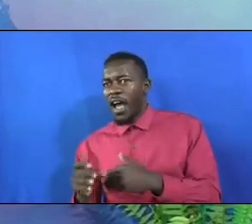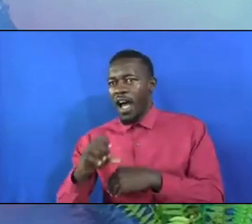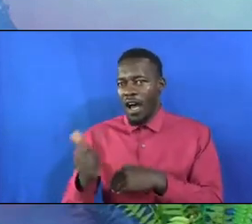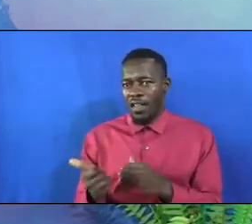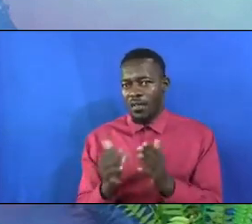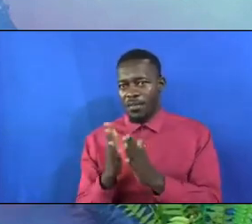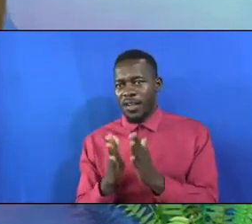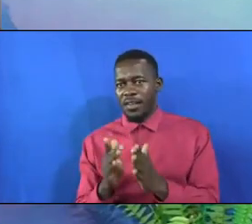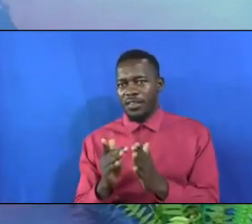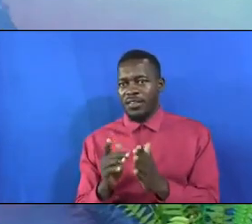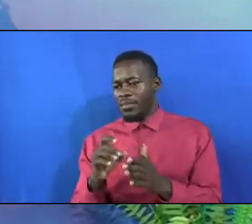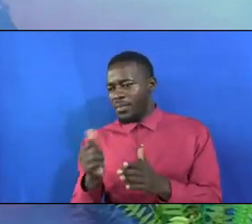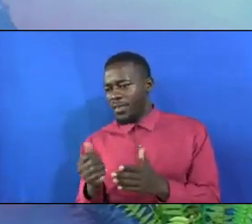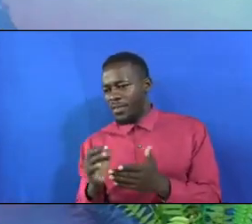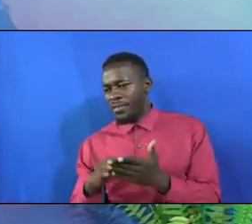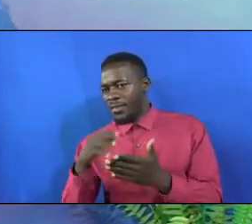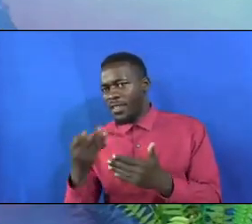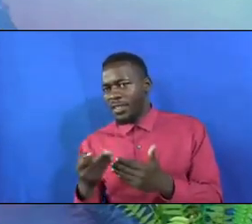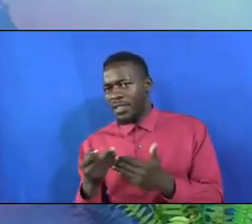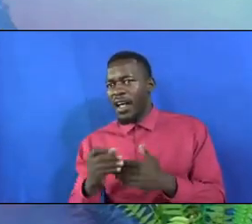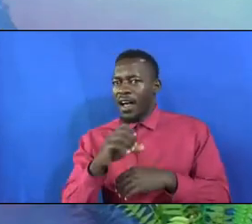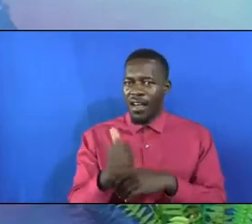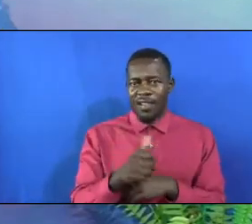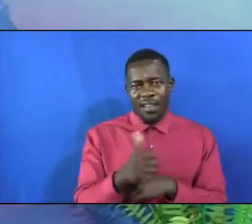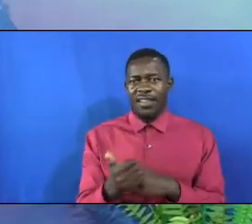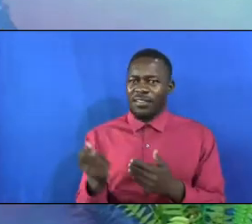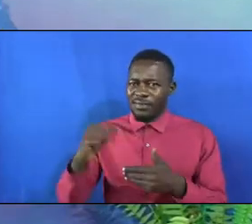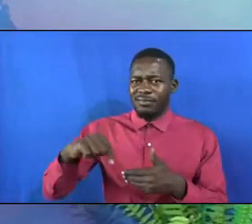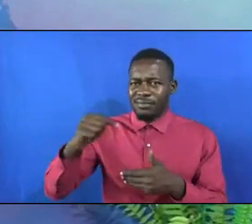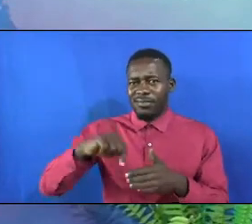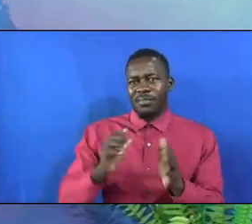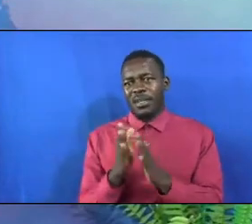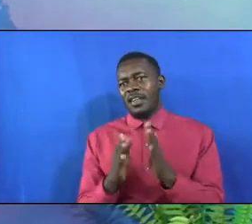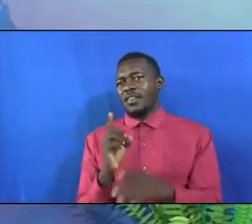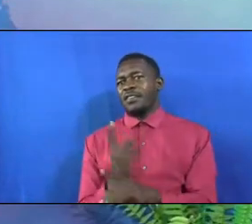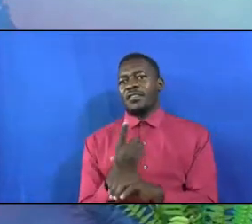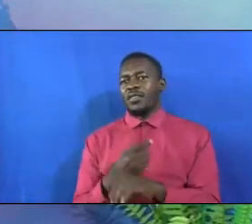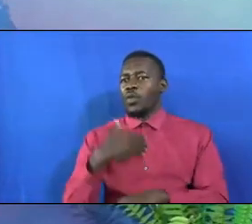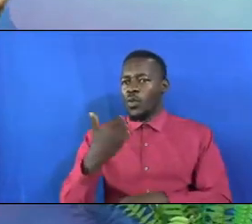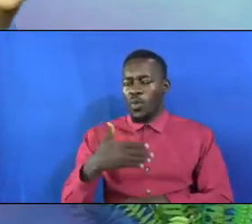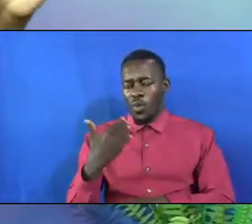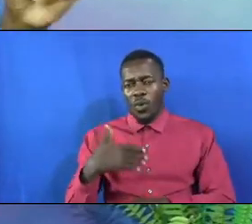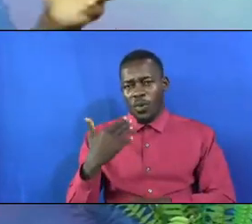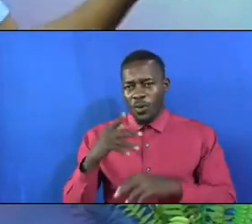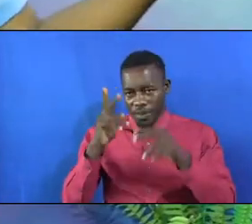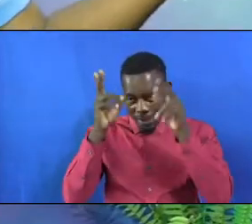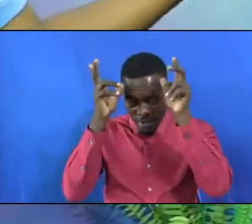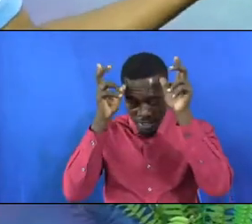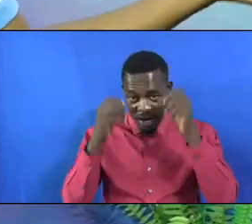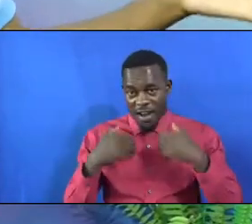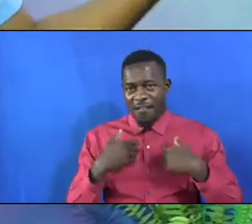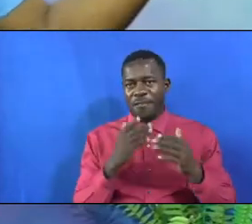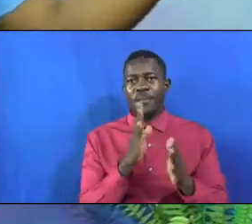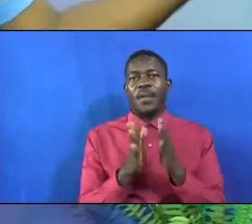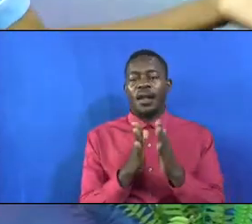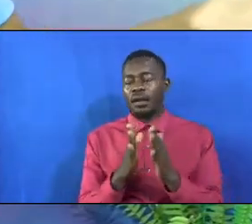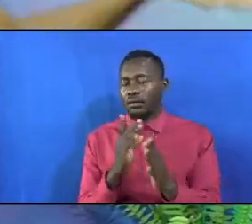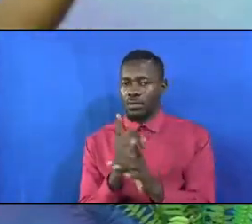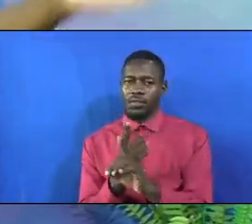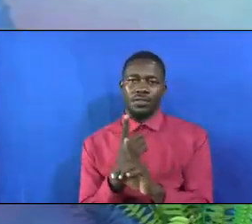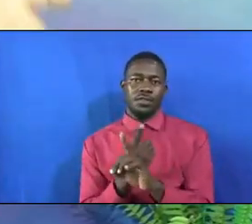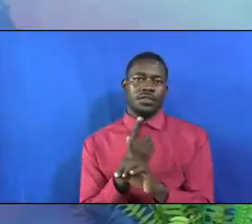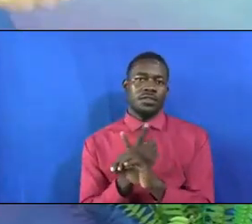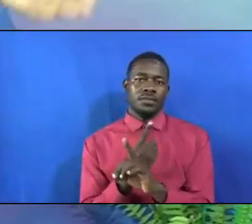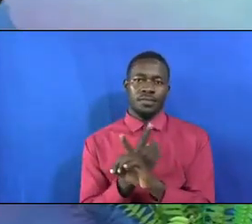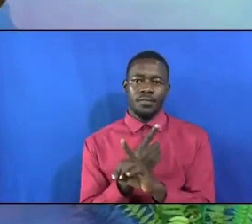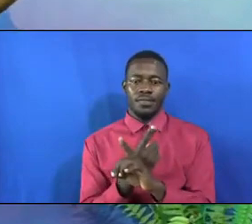is the only way that you will be a victor. If these women never feared God, the children of Israel,